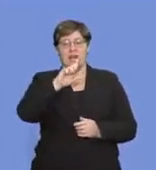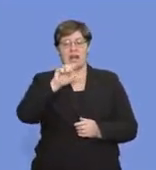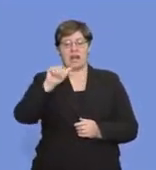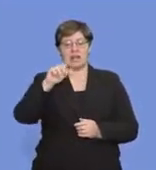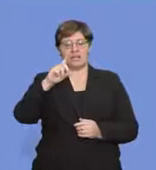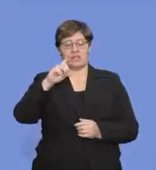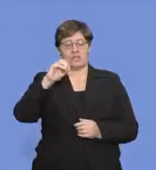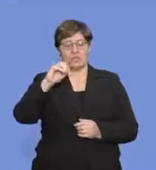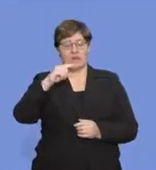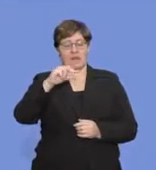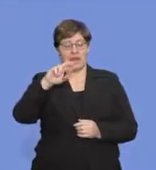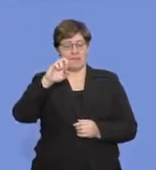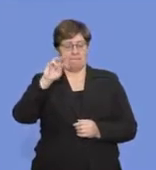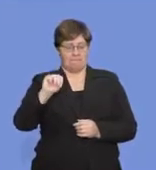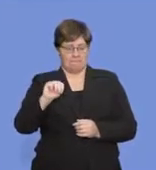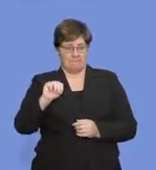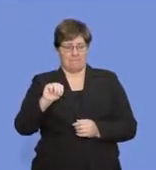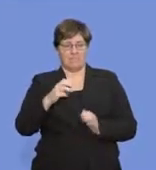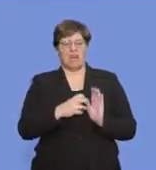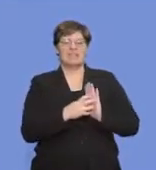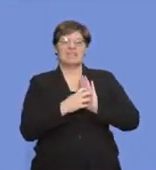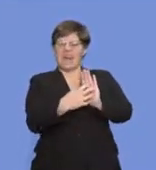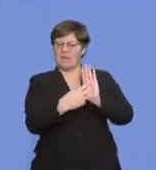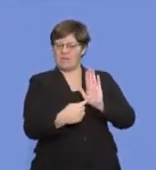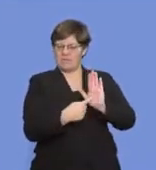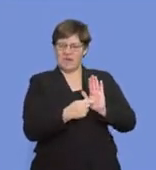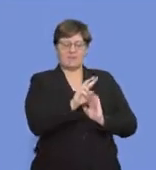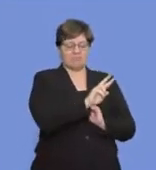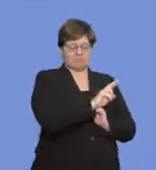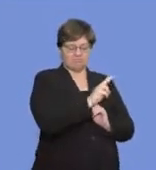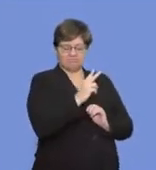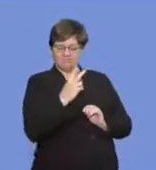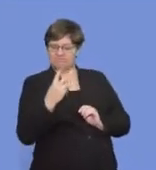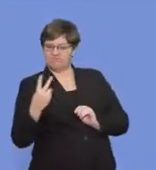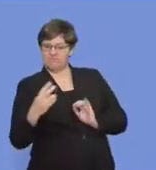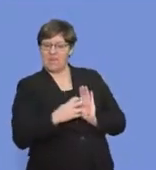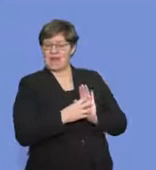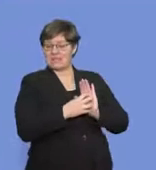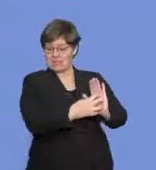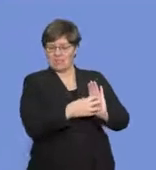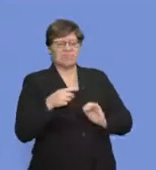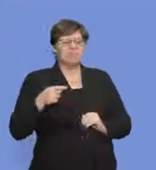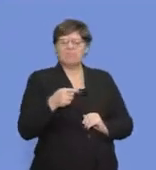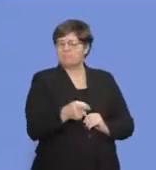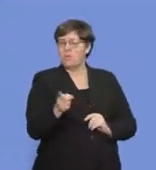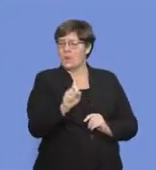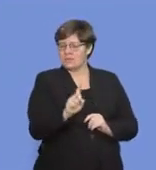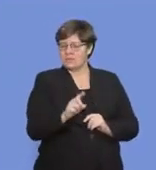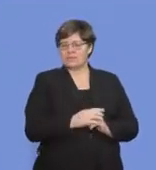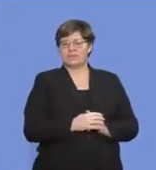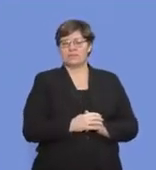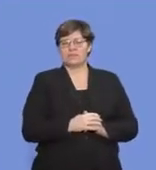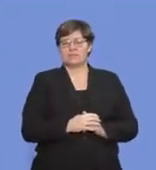It's a diagram, so it's one of our evolutionary diagrams. And basically what it does is it